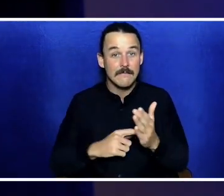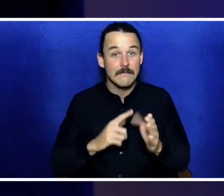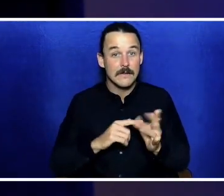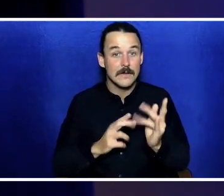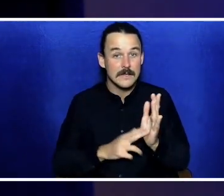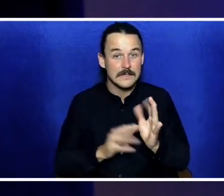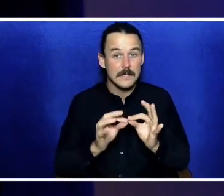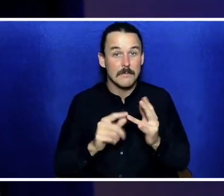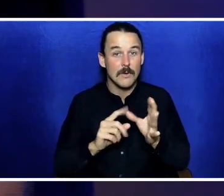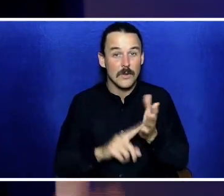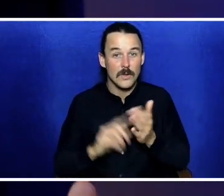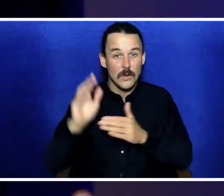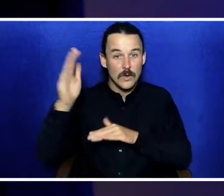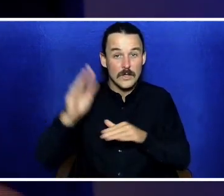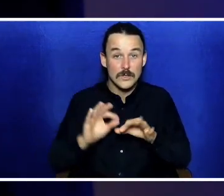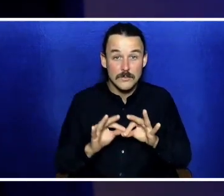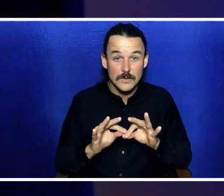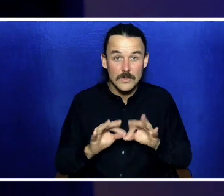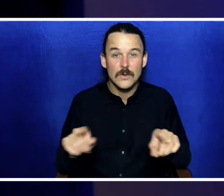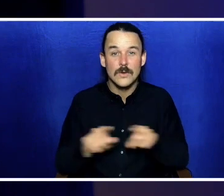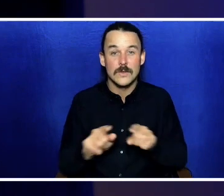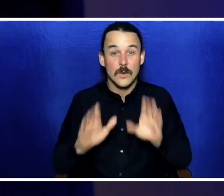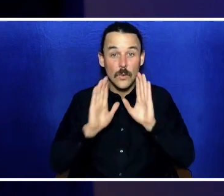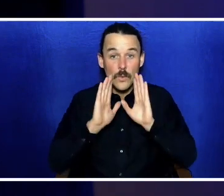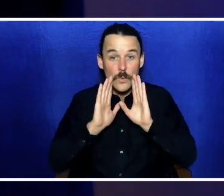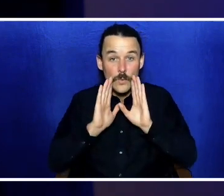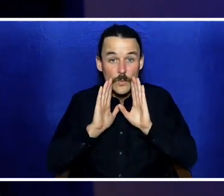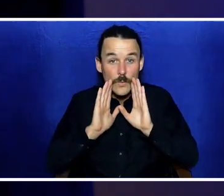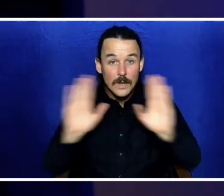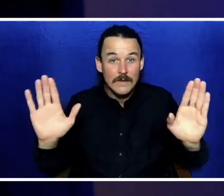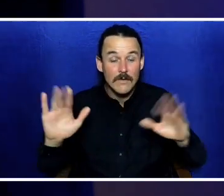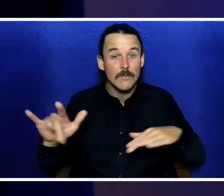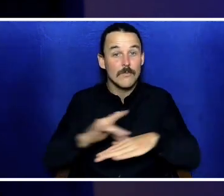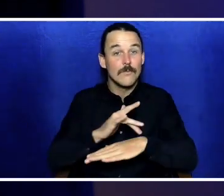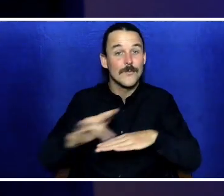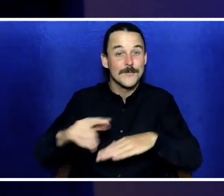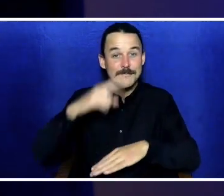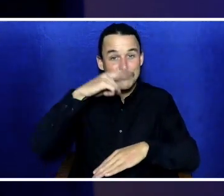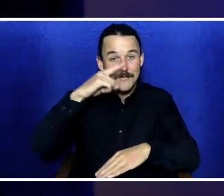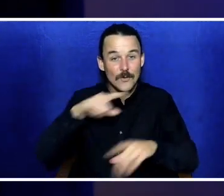Ausland interpreter, our wonderful